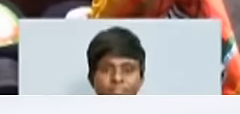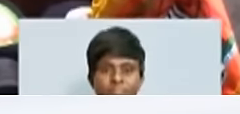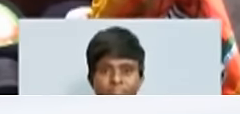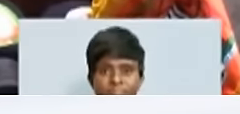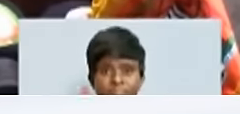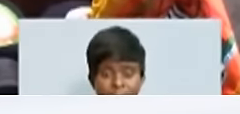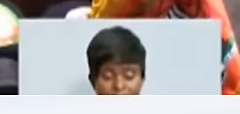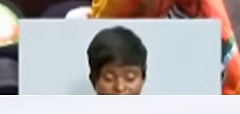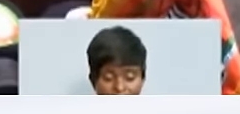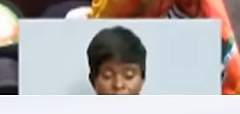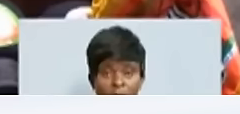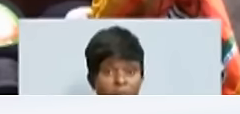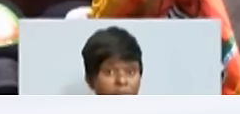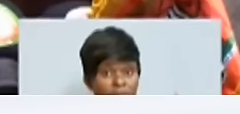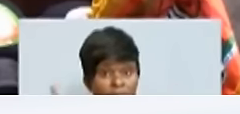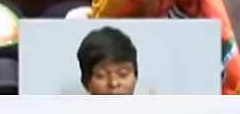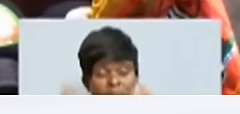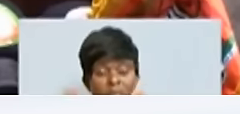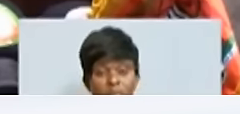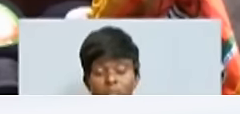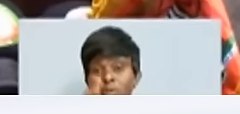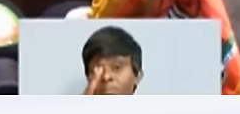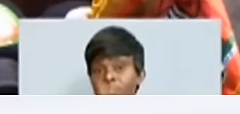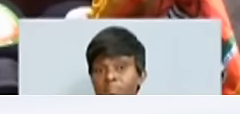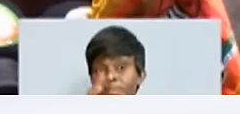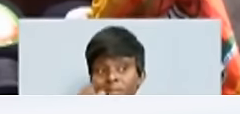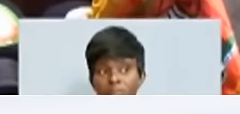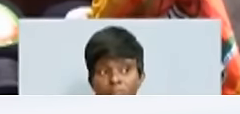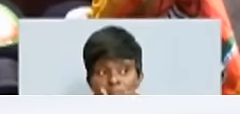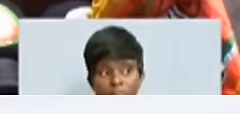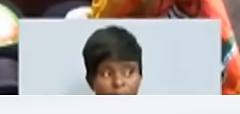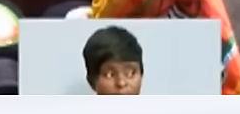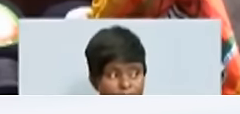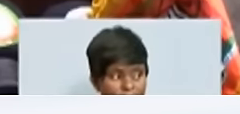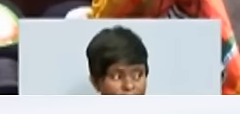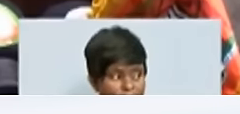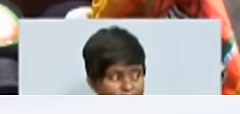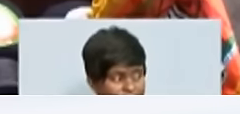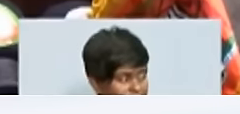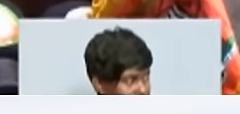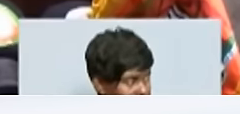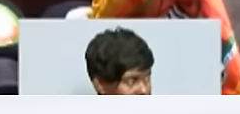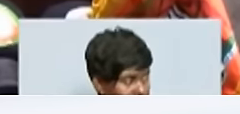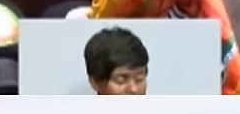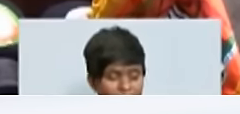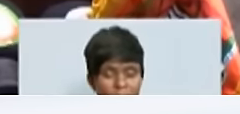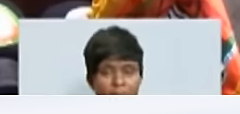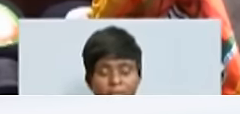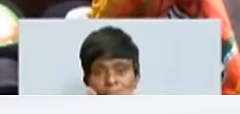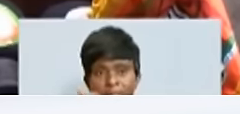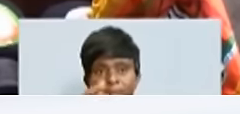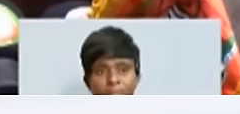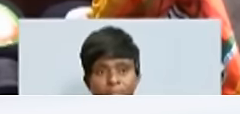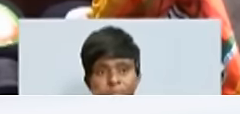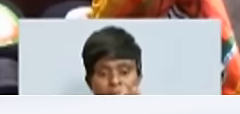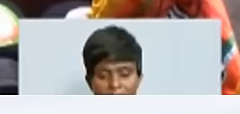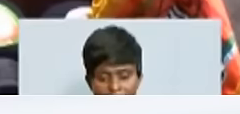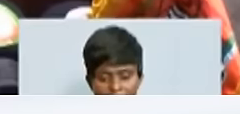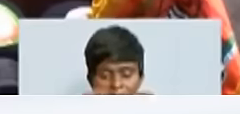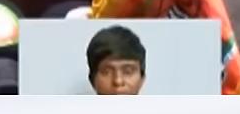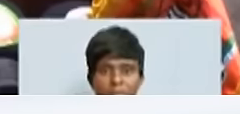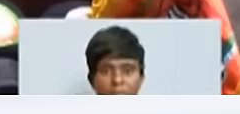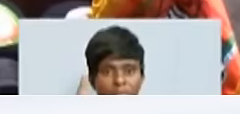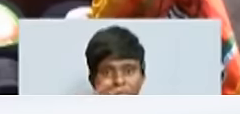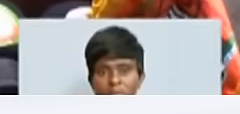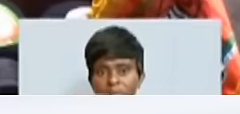We would like feedback, Madam Speaker, from the members of Parliament, so we can better what we're doing